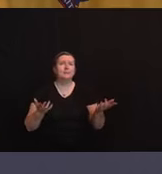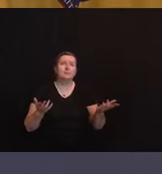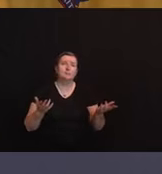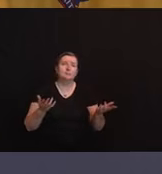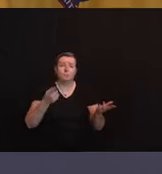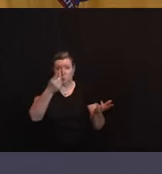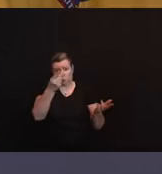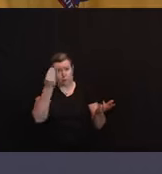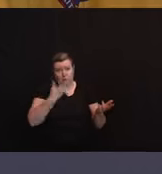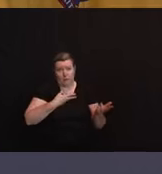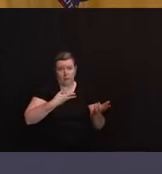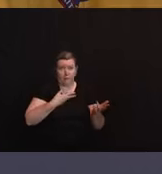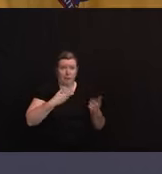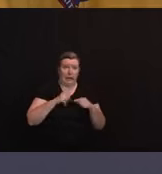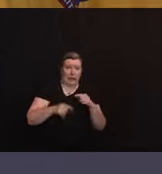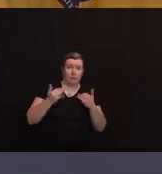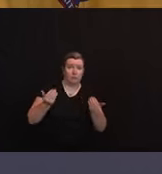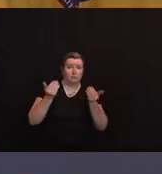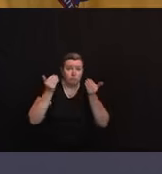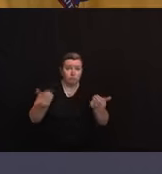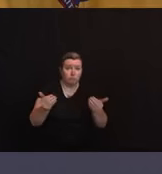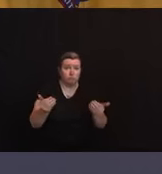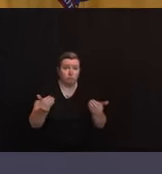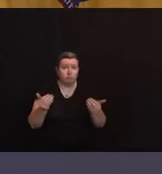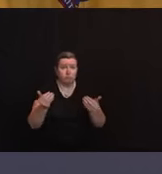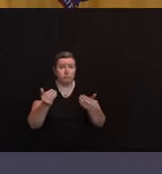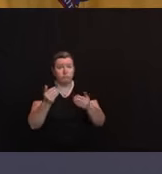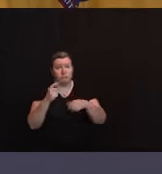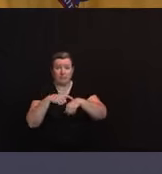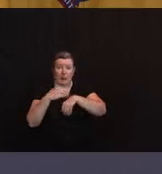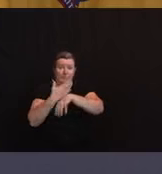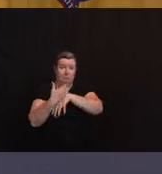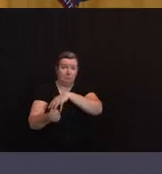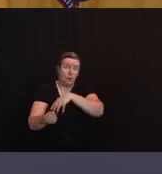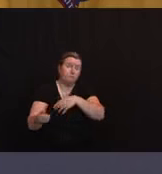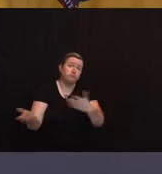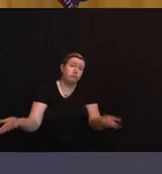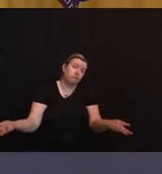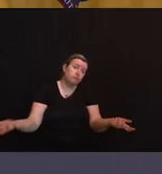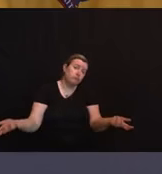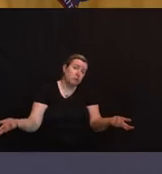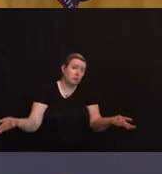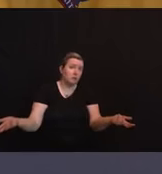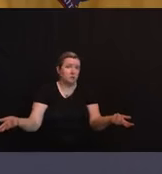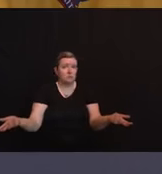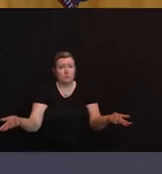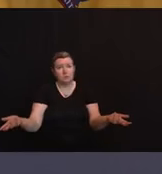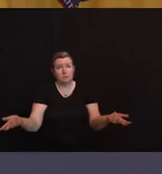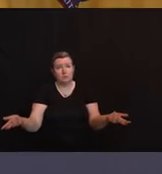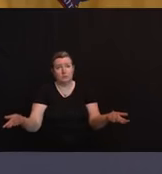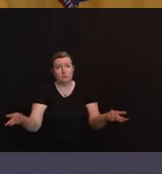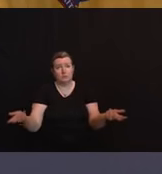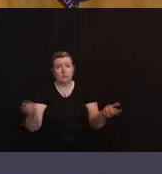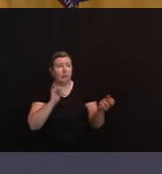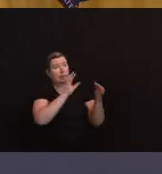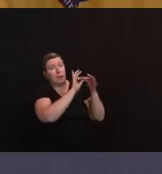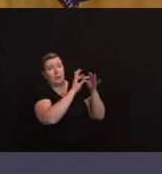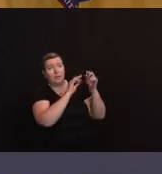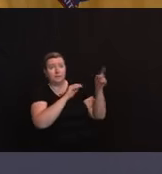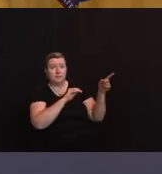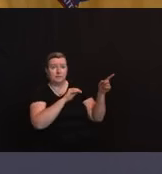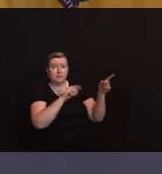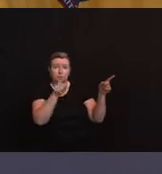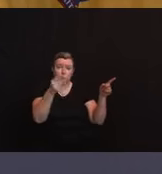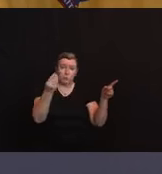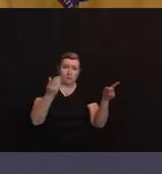can't wait because we're going to run out of money. But I'm just trying to get you to connect the dots on what they were saying versus what you were telling us at the top of this